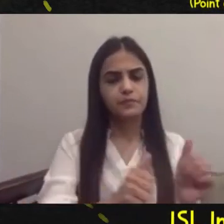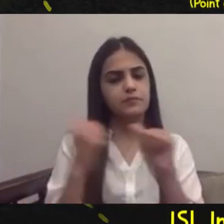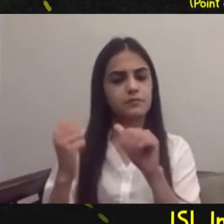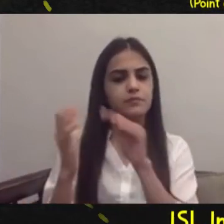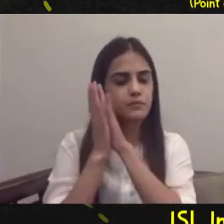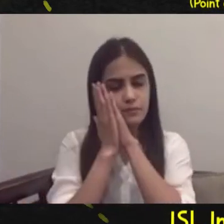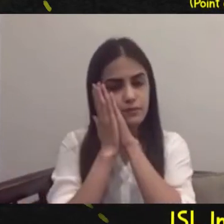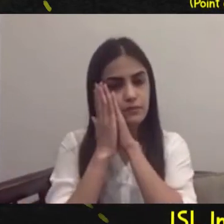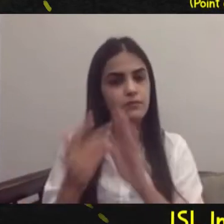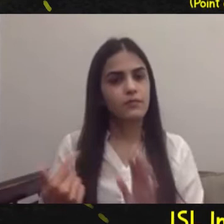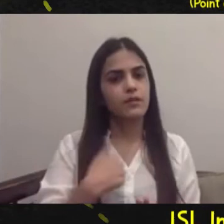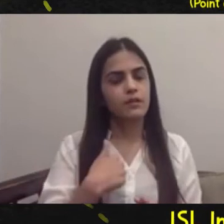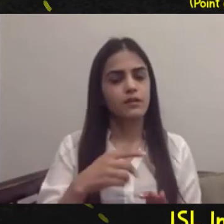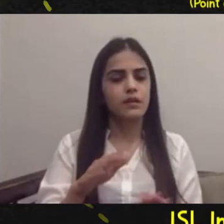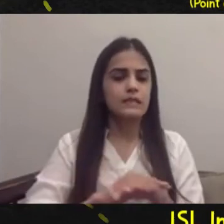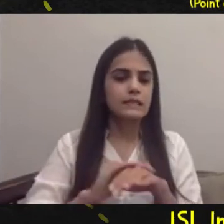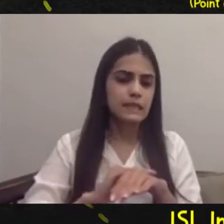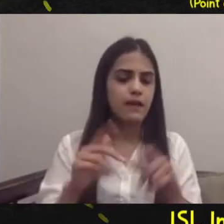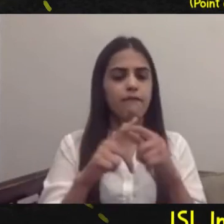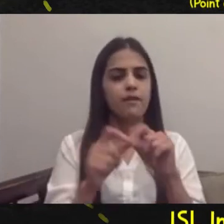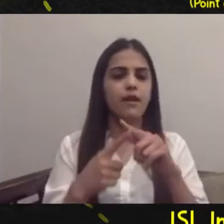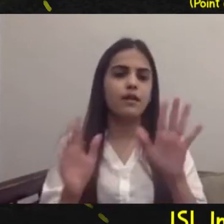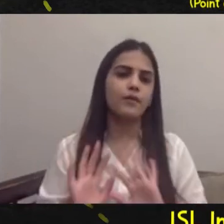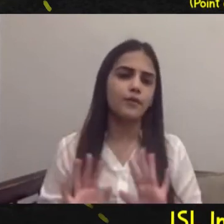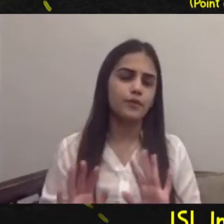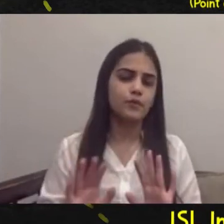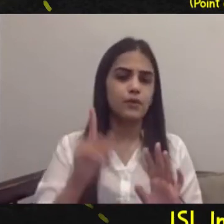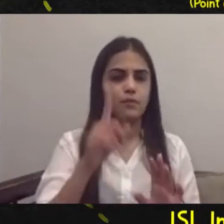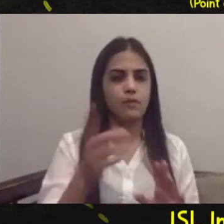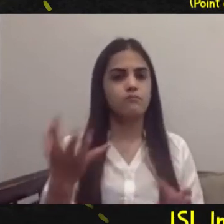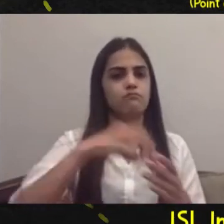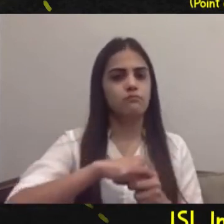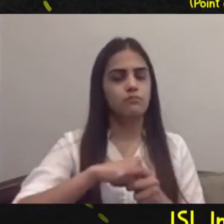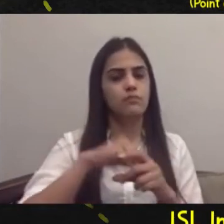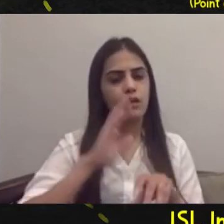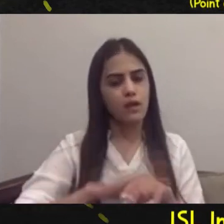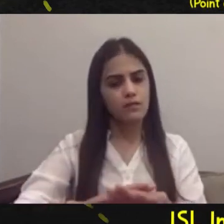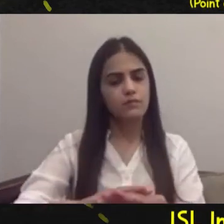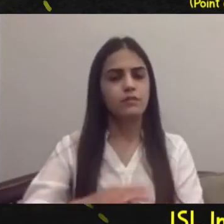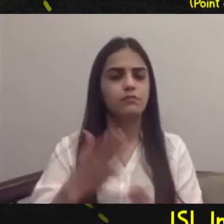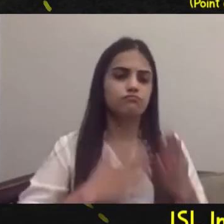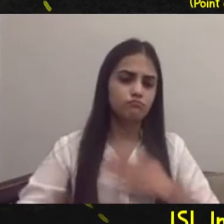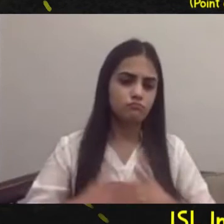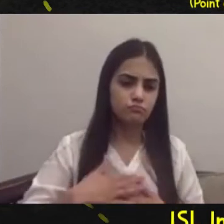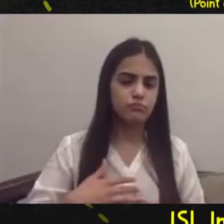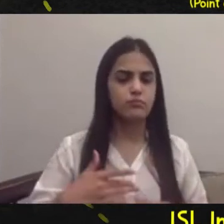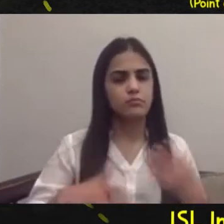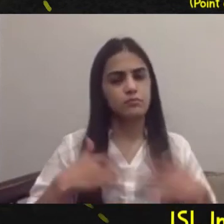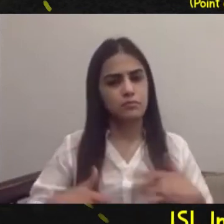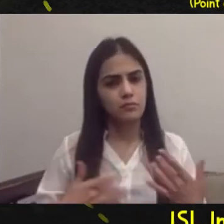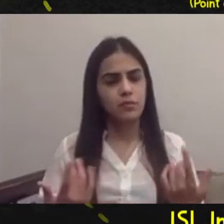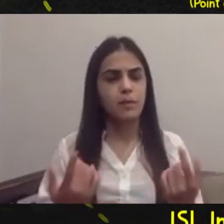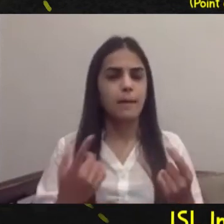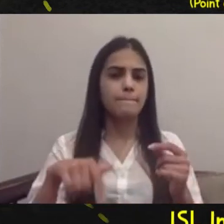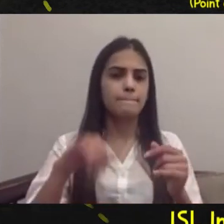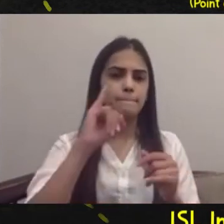not slaves to data and that our embodied experiences, our pleasures, our messiness, all of that,